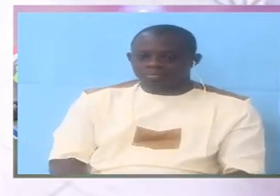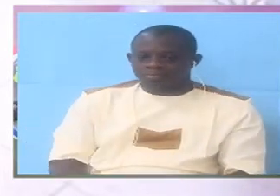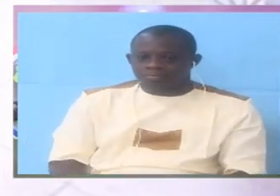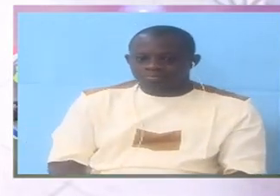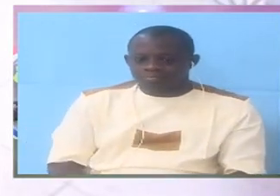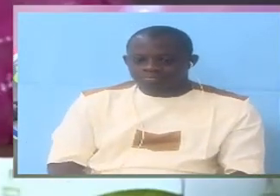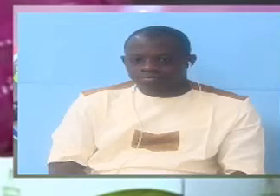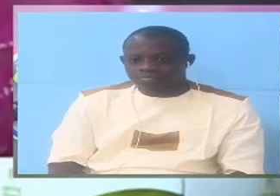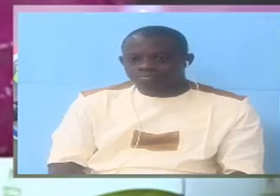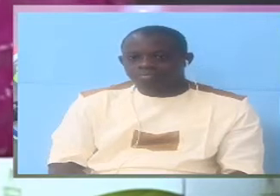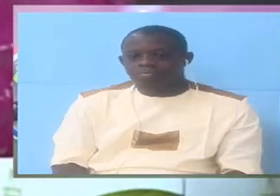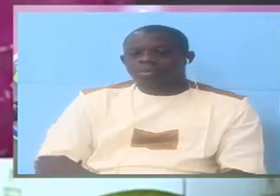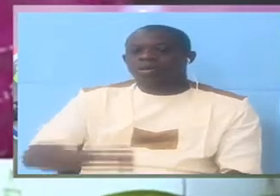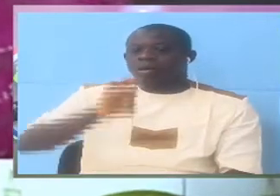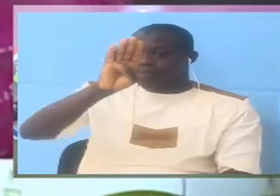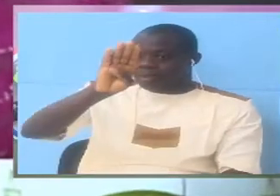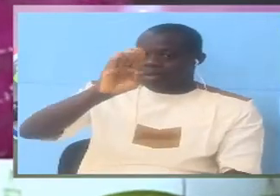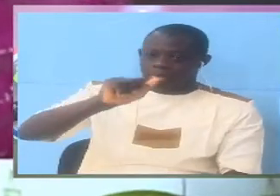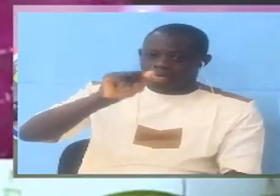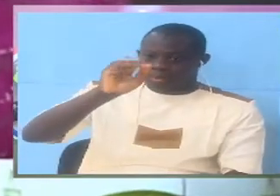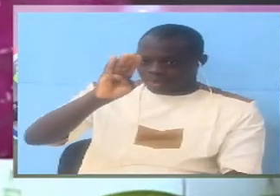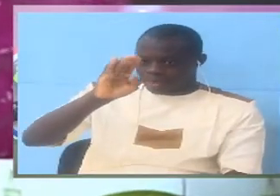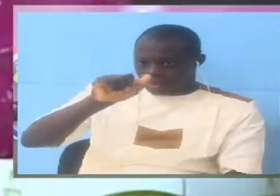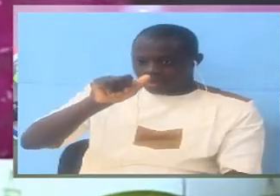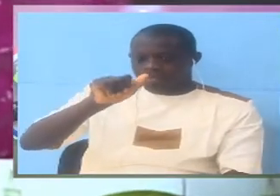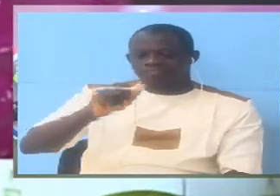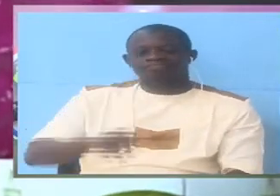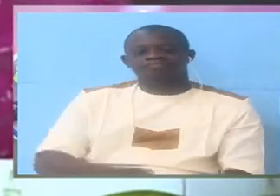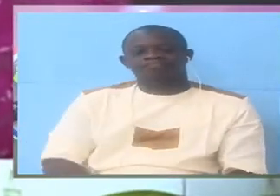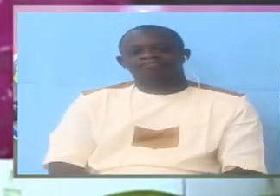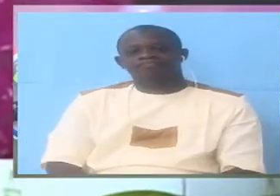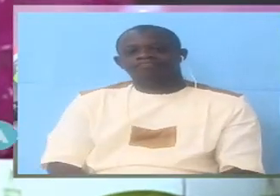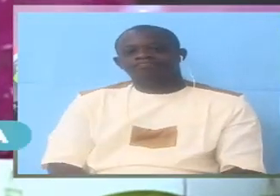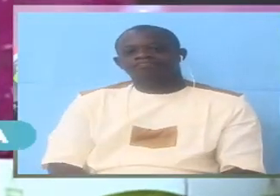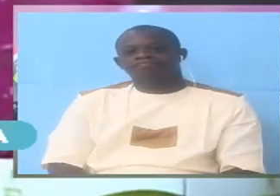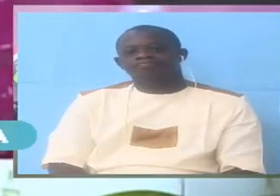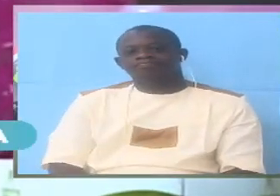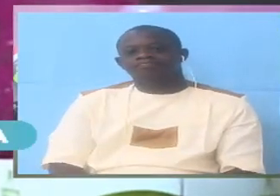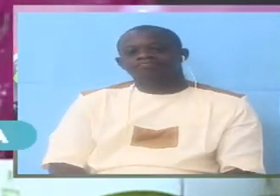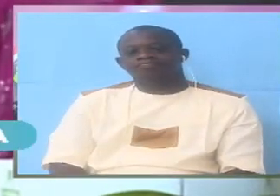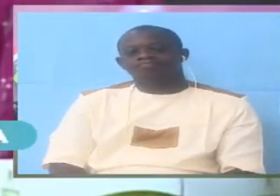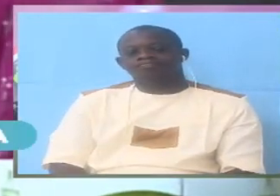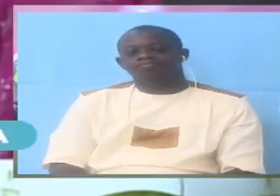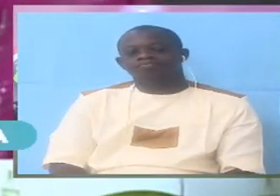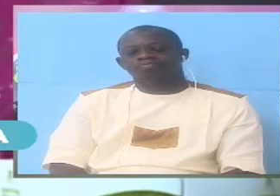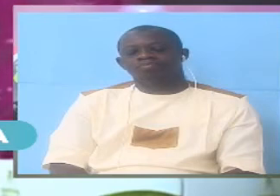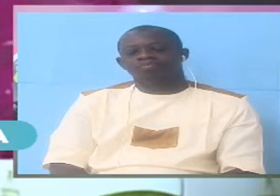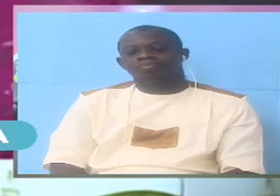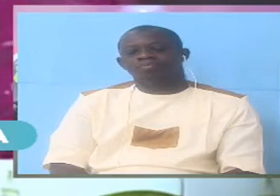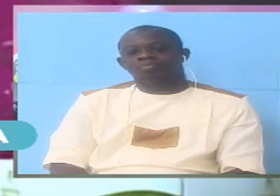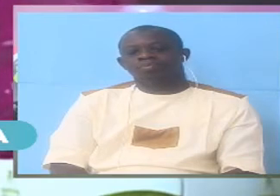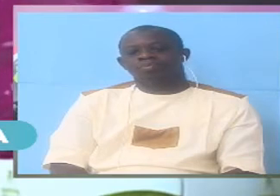Baba. Baba. Yes, ma'am. I